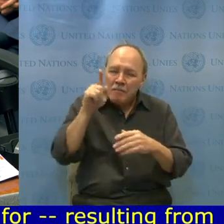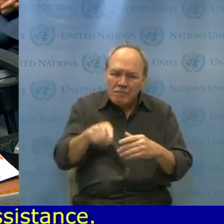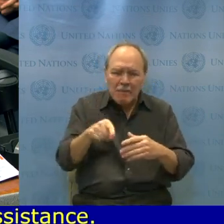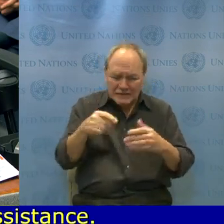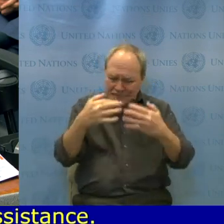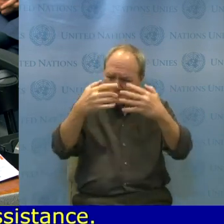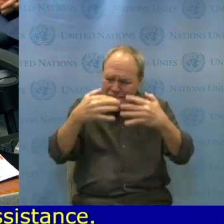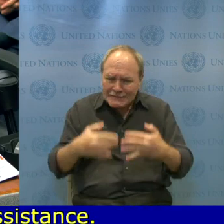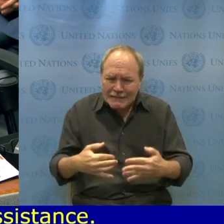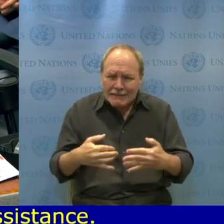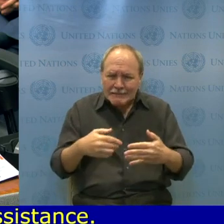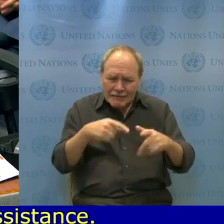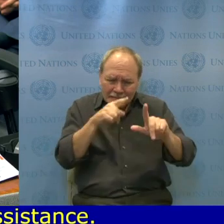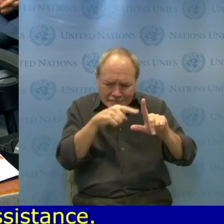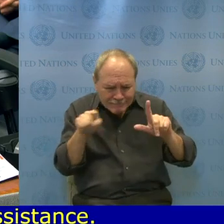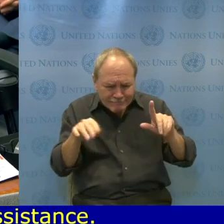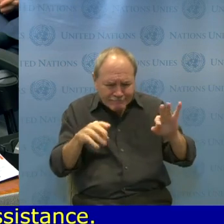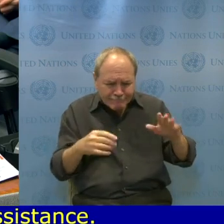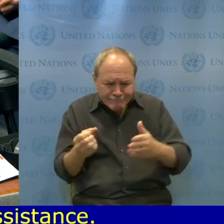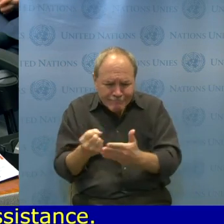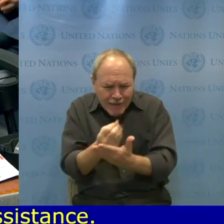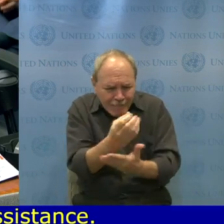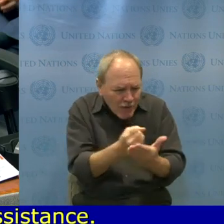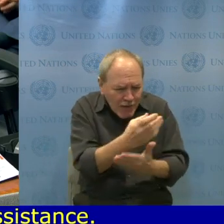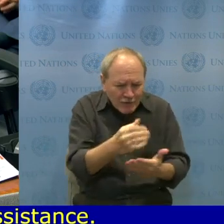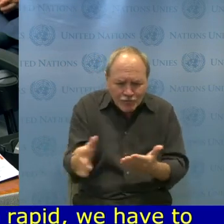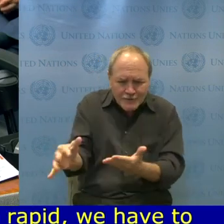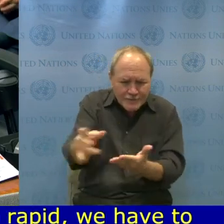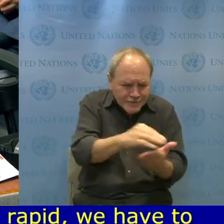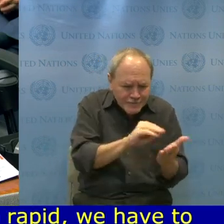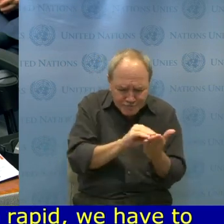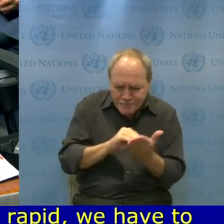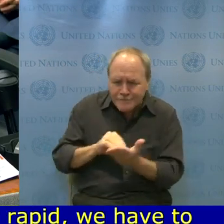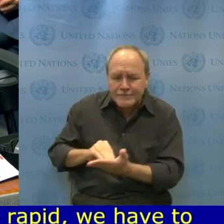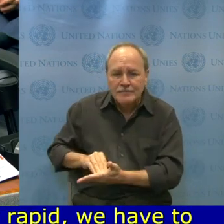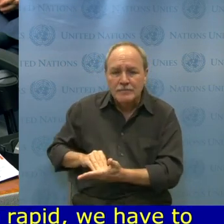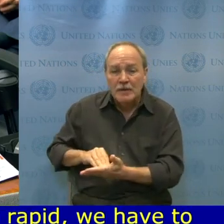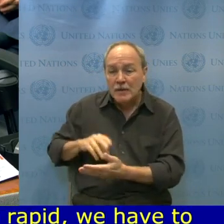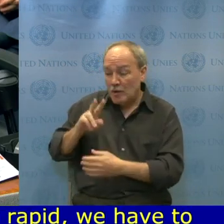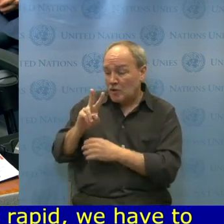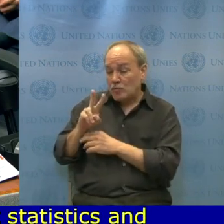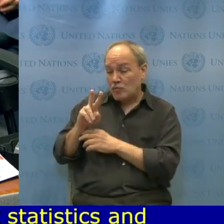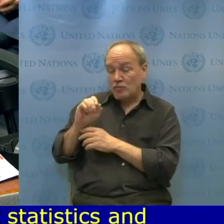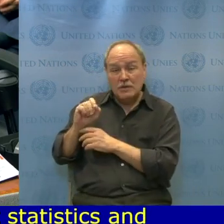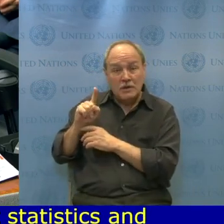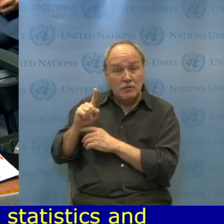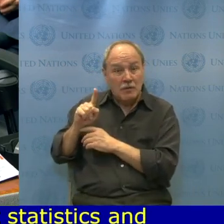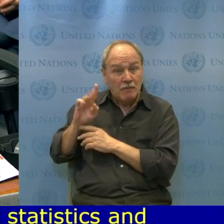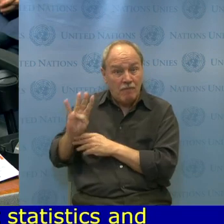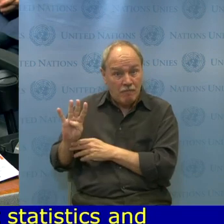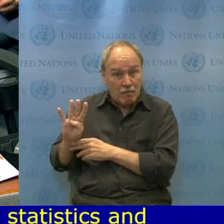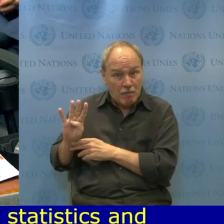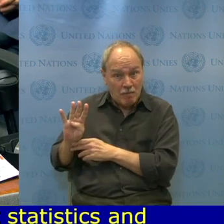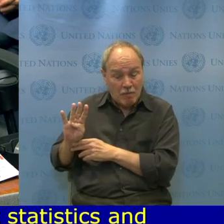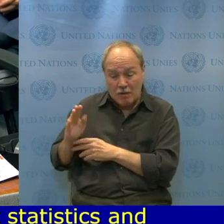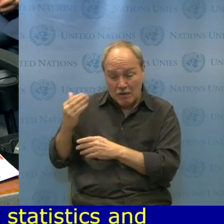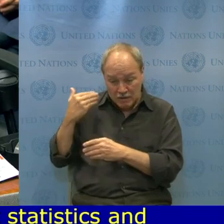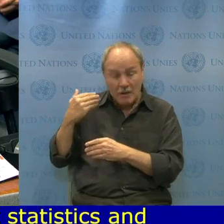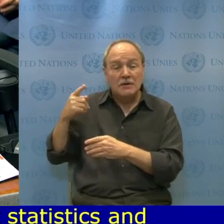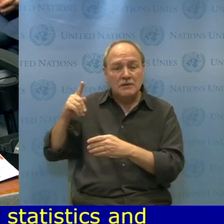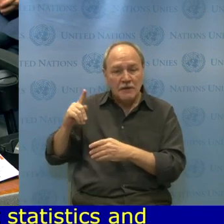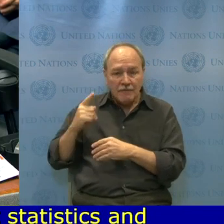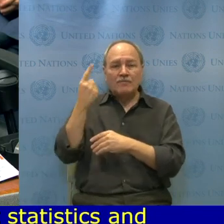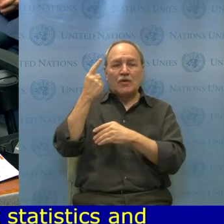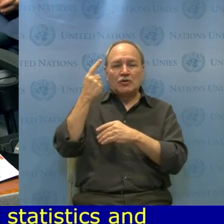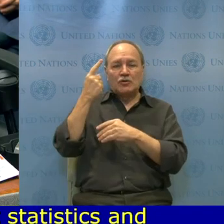information to guide us in what we do. As a result of this, in 2014, we started our first system